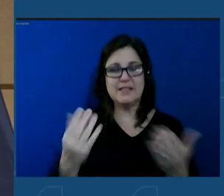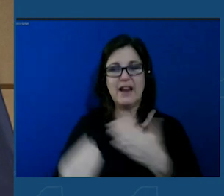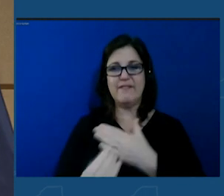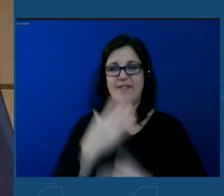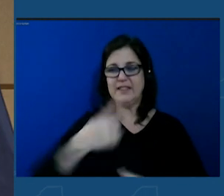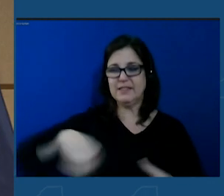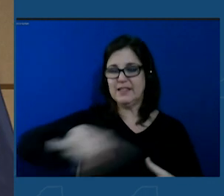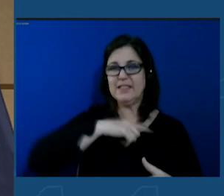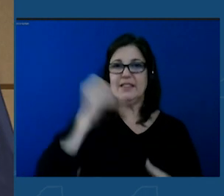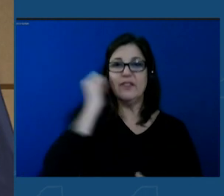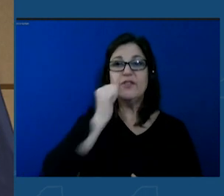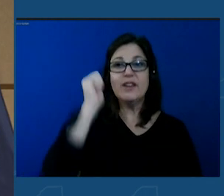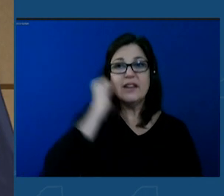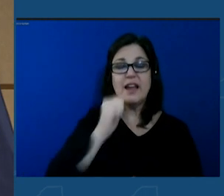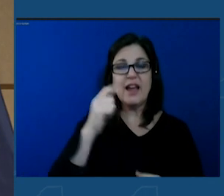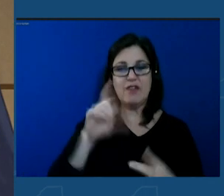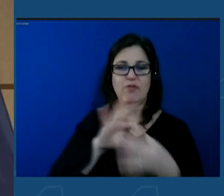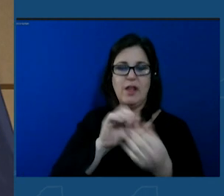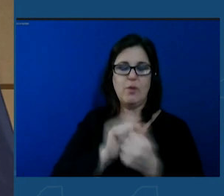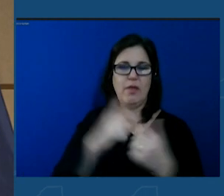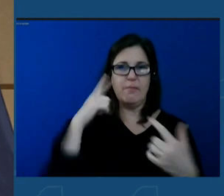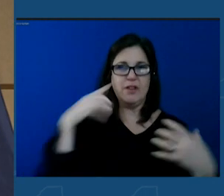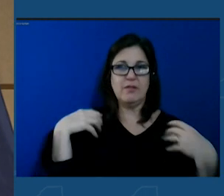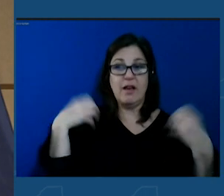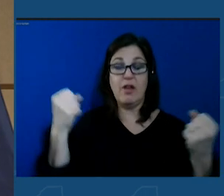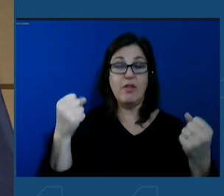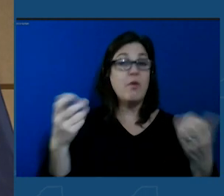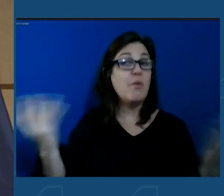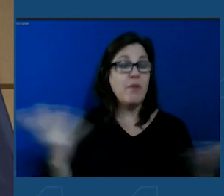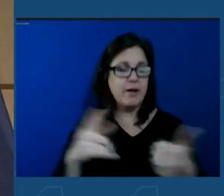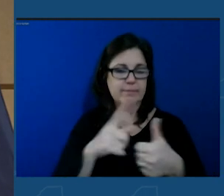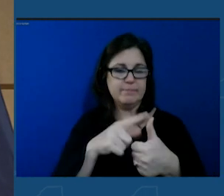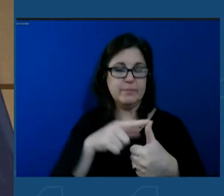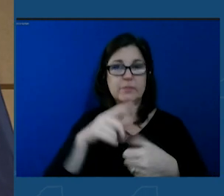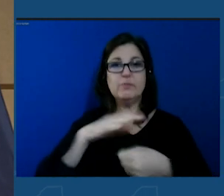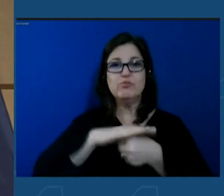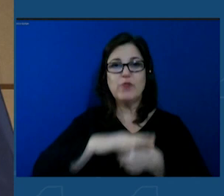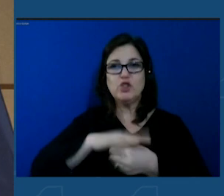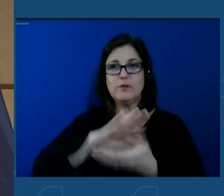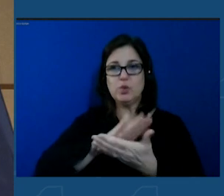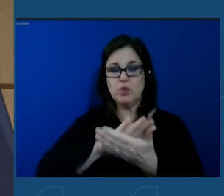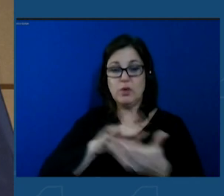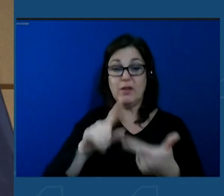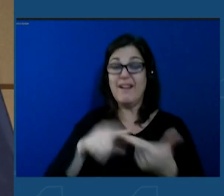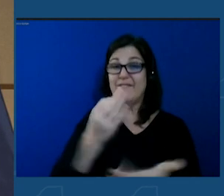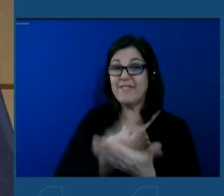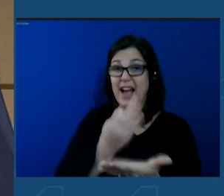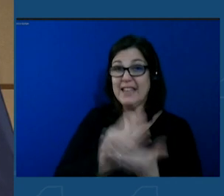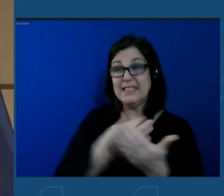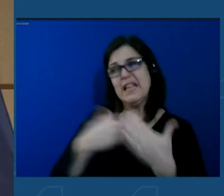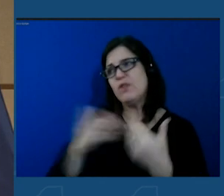those things are the pressure of school, finances, even though we don't pay any bills,